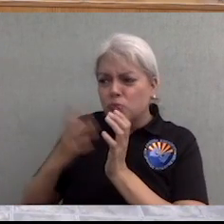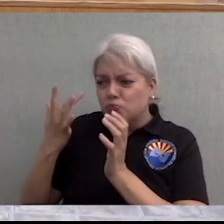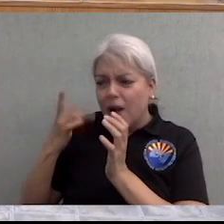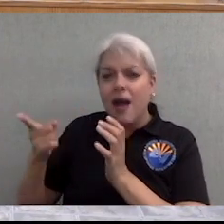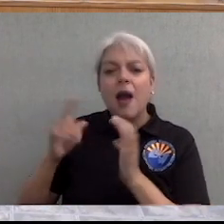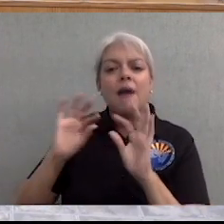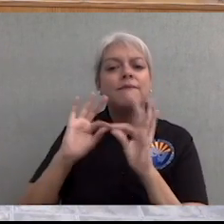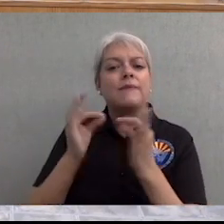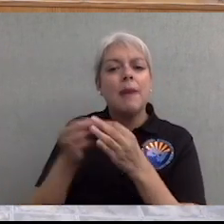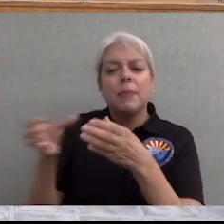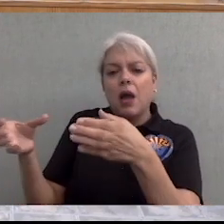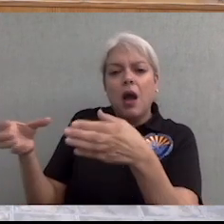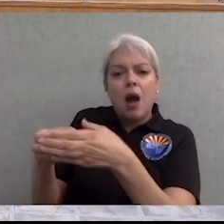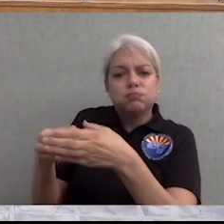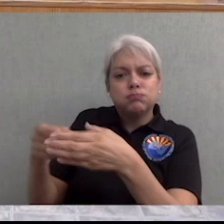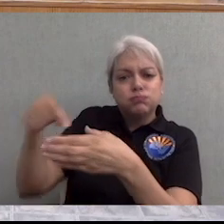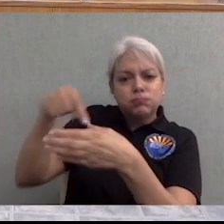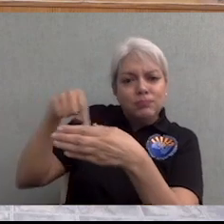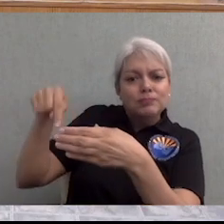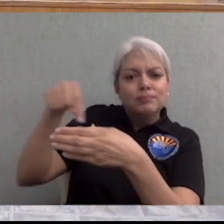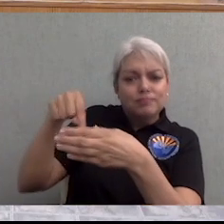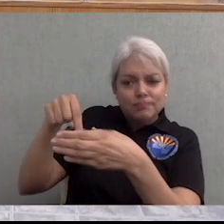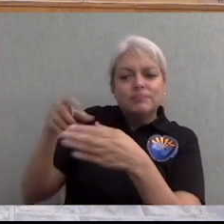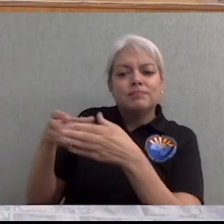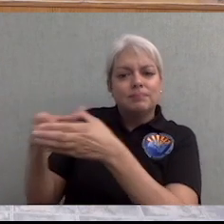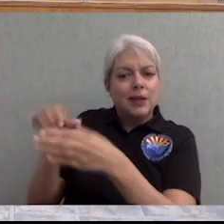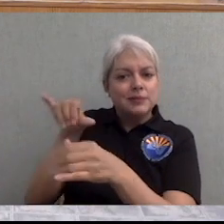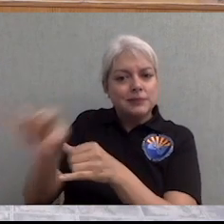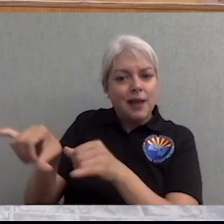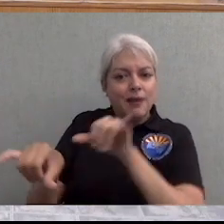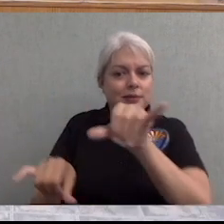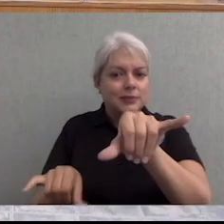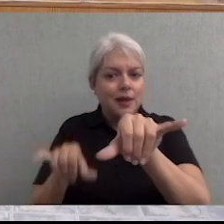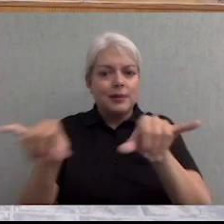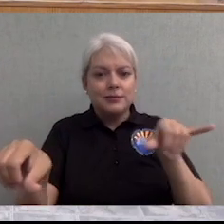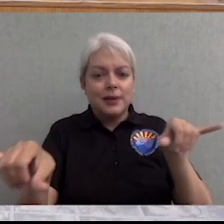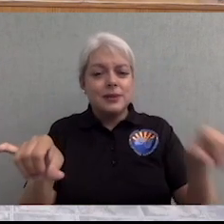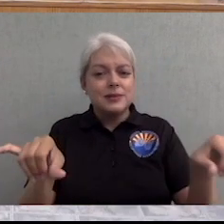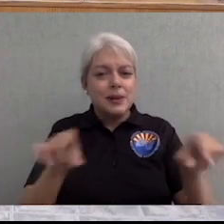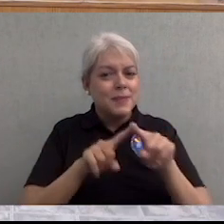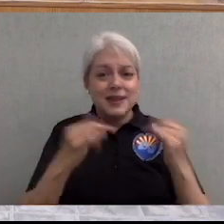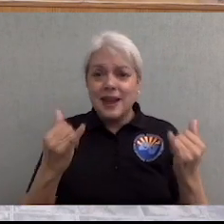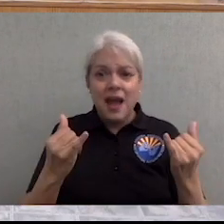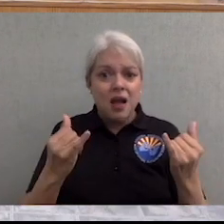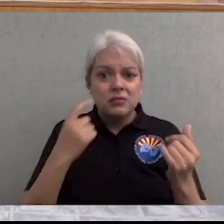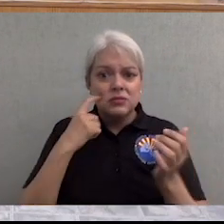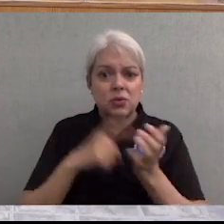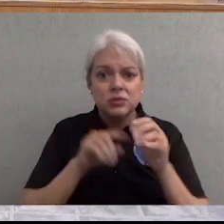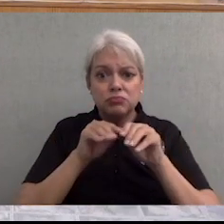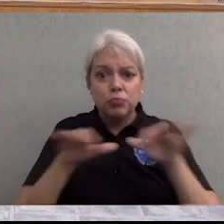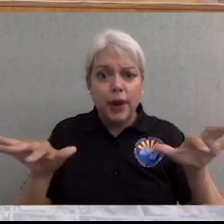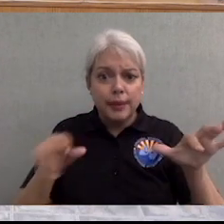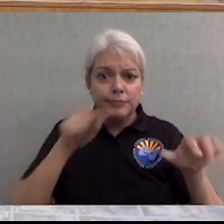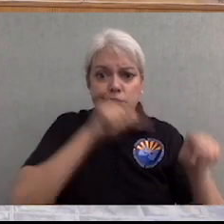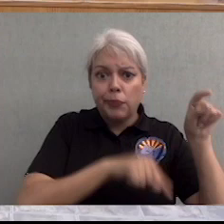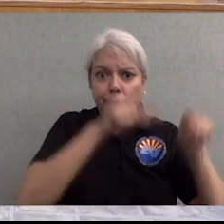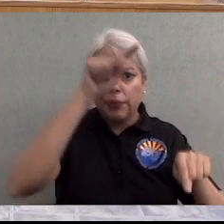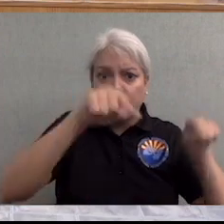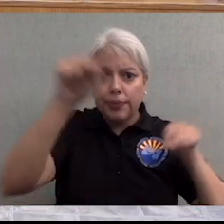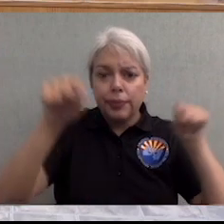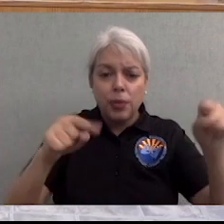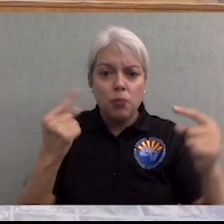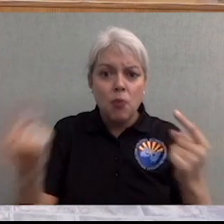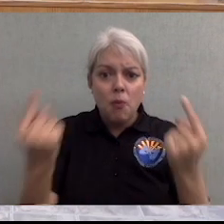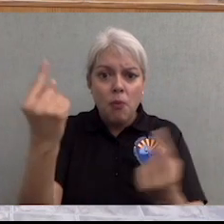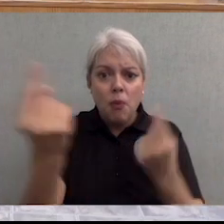to isolate that. But as she mentioned, these are scattered. And if you listen to the news media and people, the scientists that are